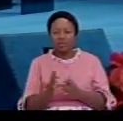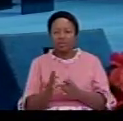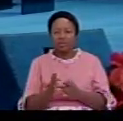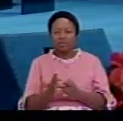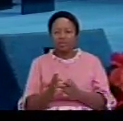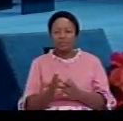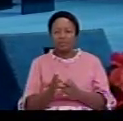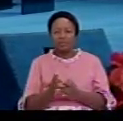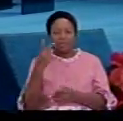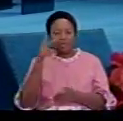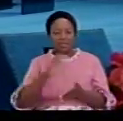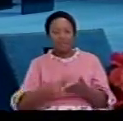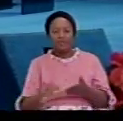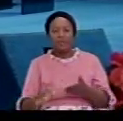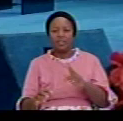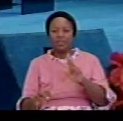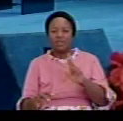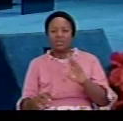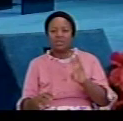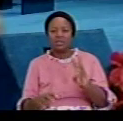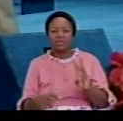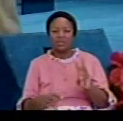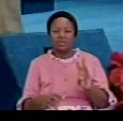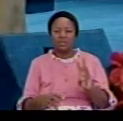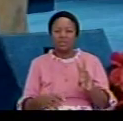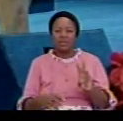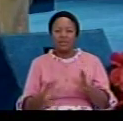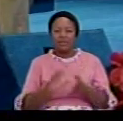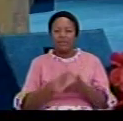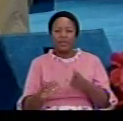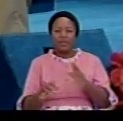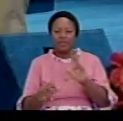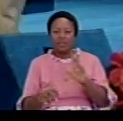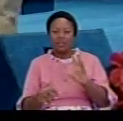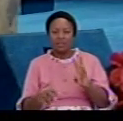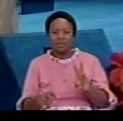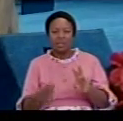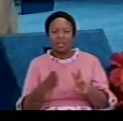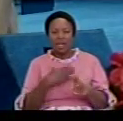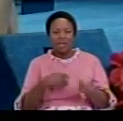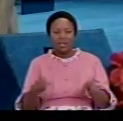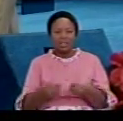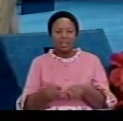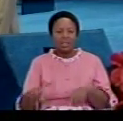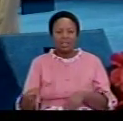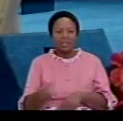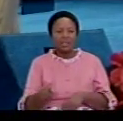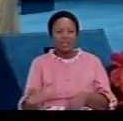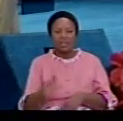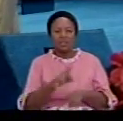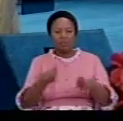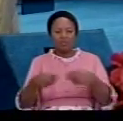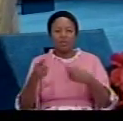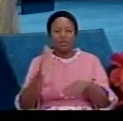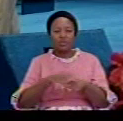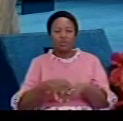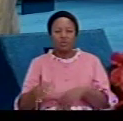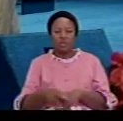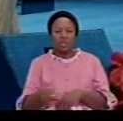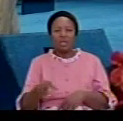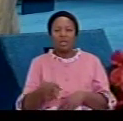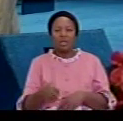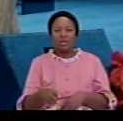Look at verse 36. In verse 36, and as they went on their way,